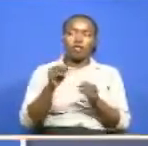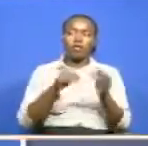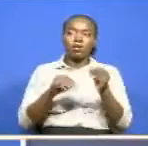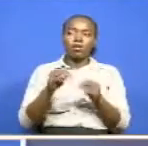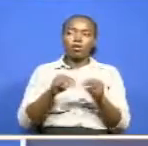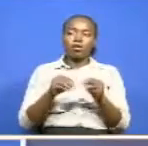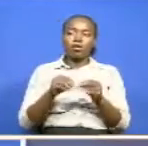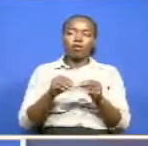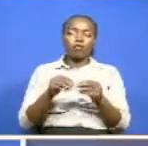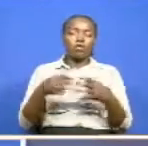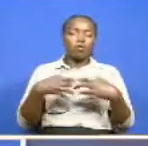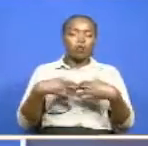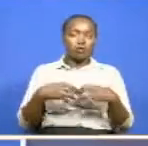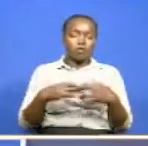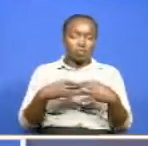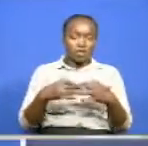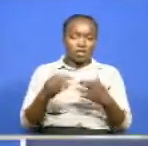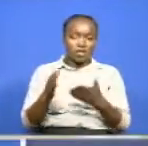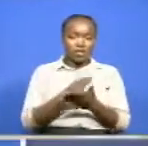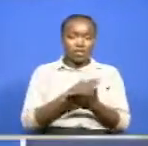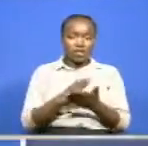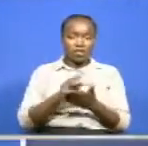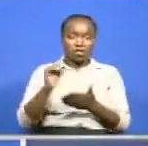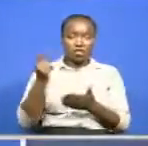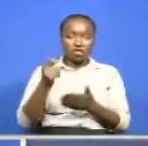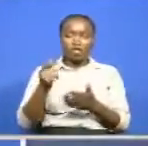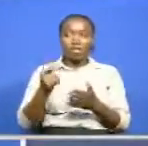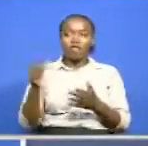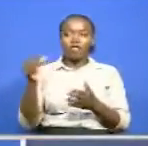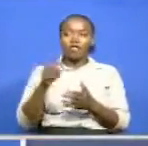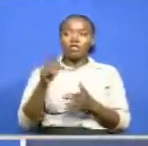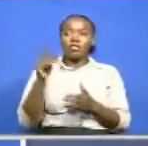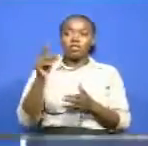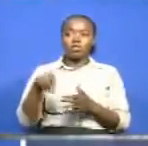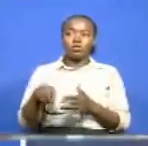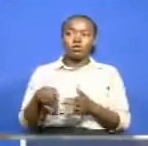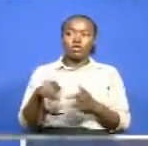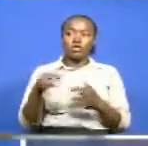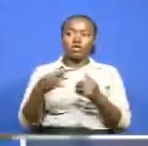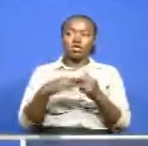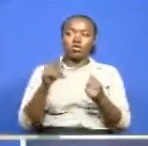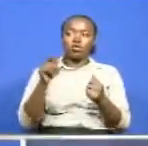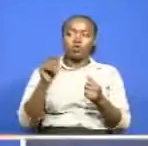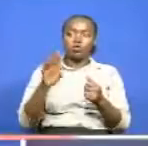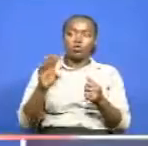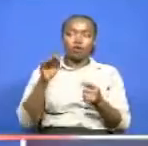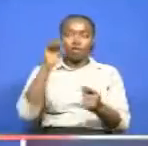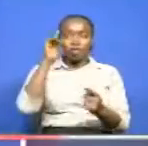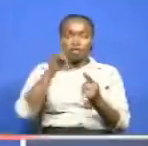the manufacturing sector to Kenya's GDP from the current 8.4% target